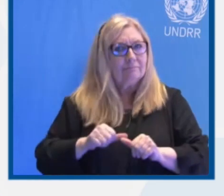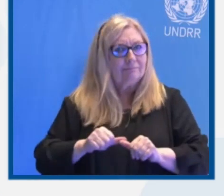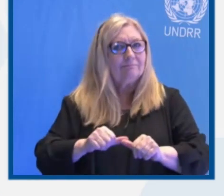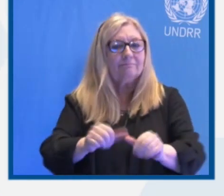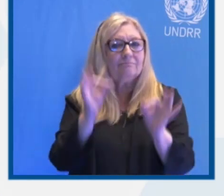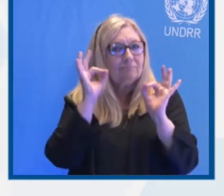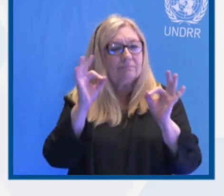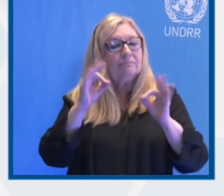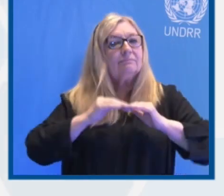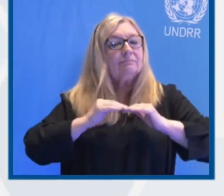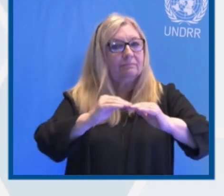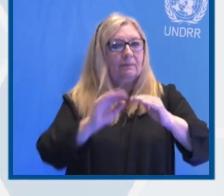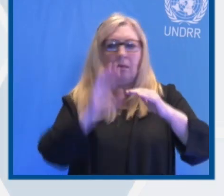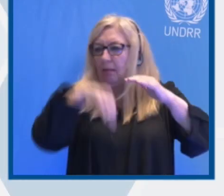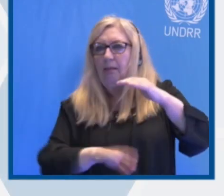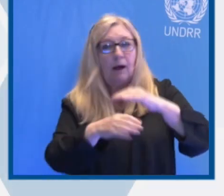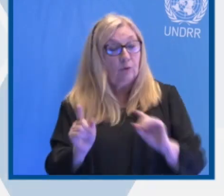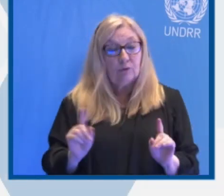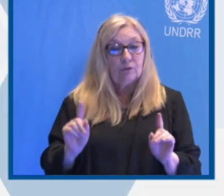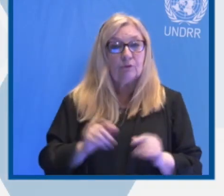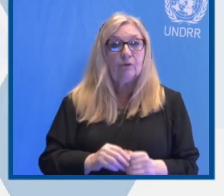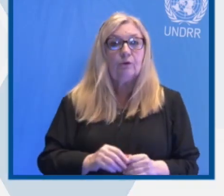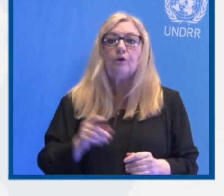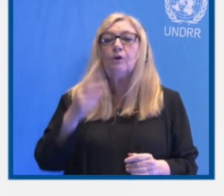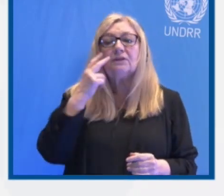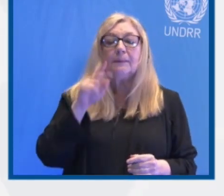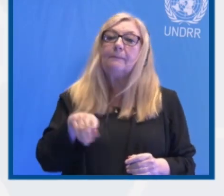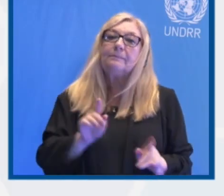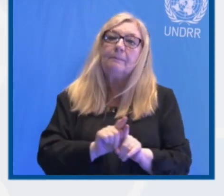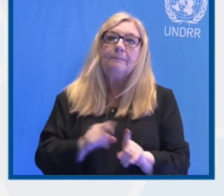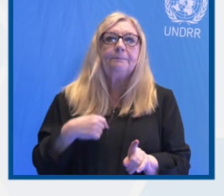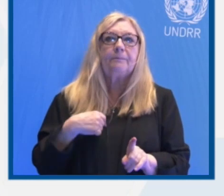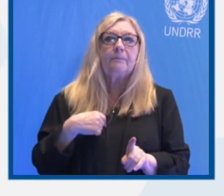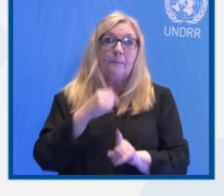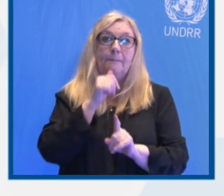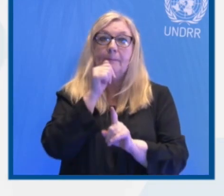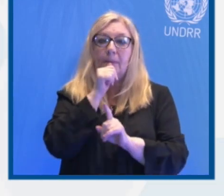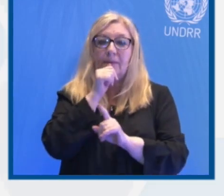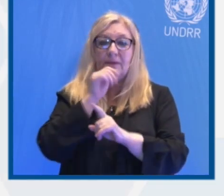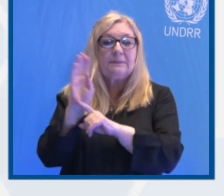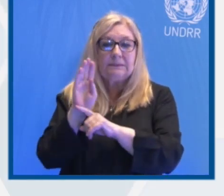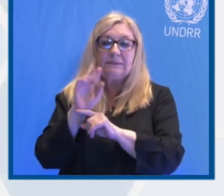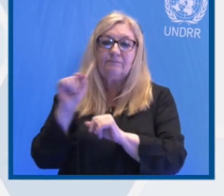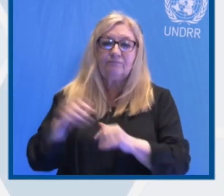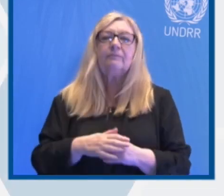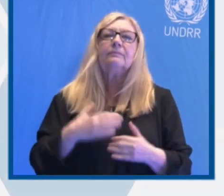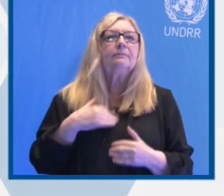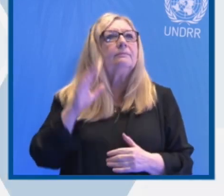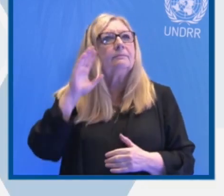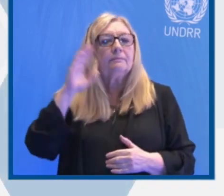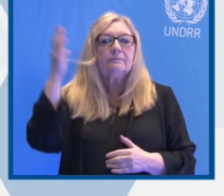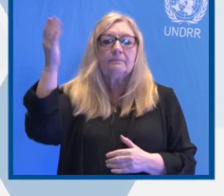So let's hear a private sector perspective on this issue from